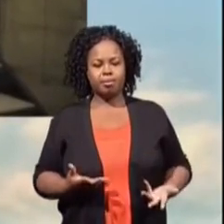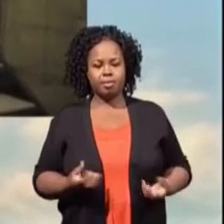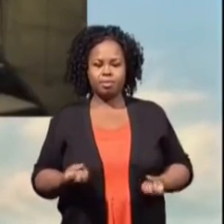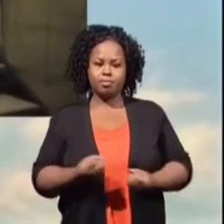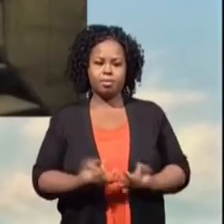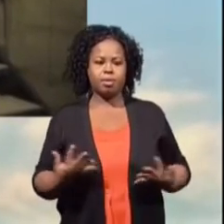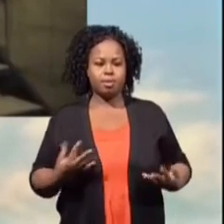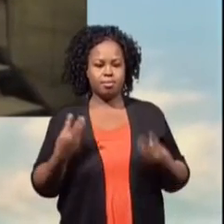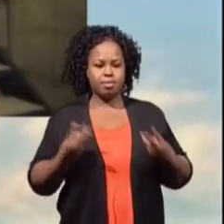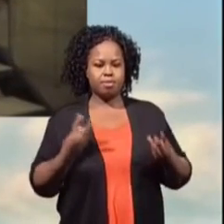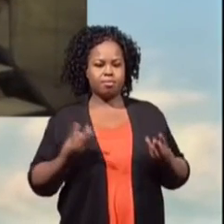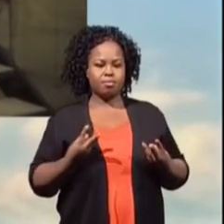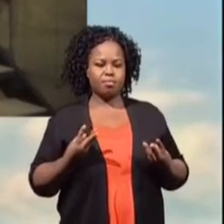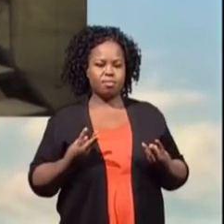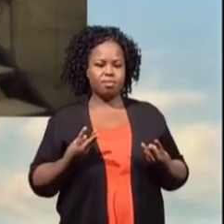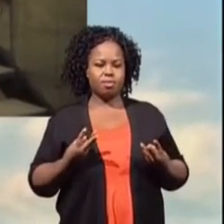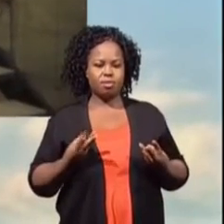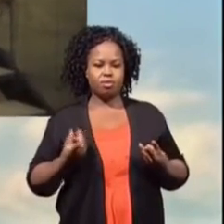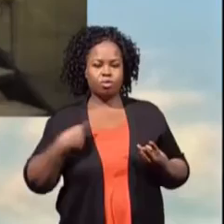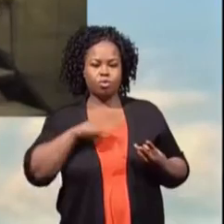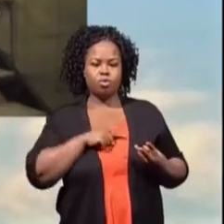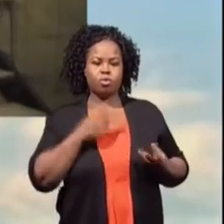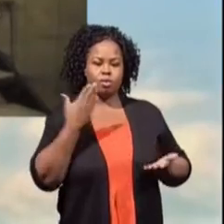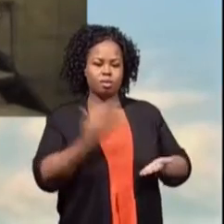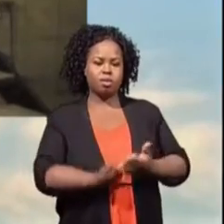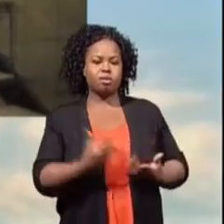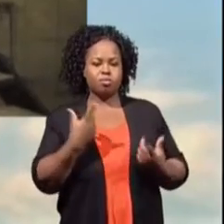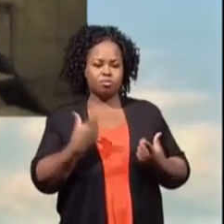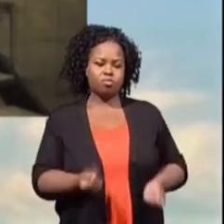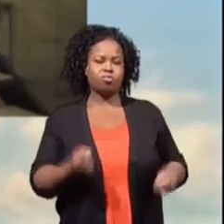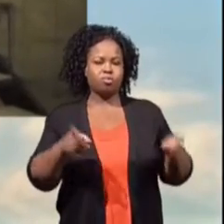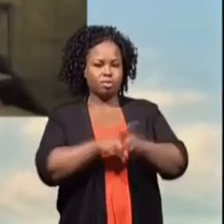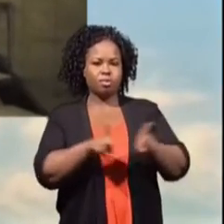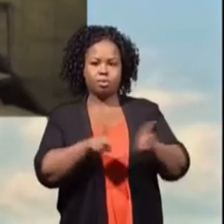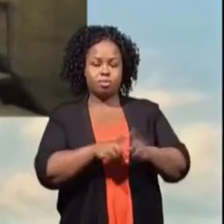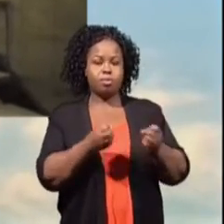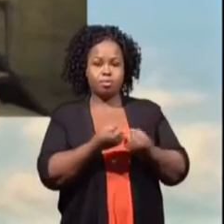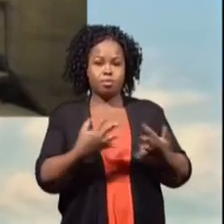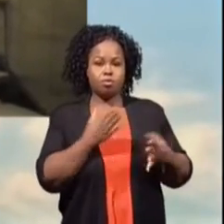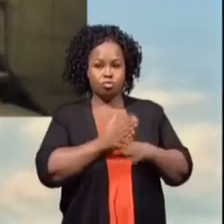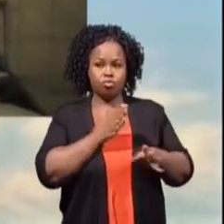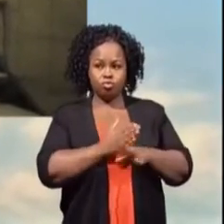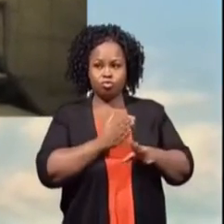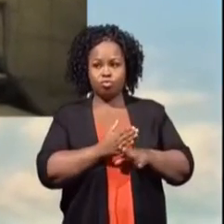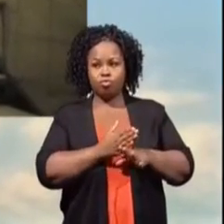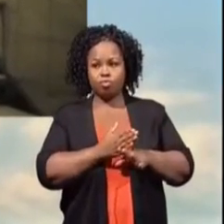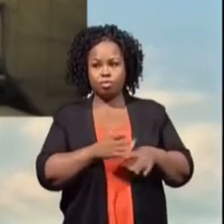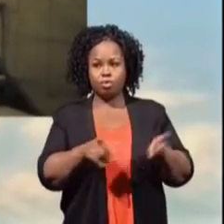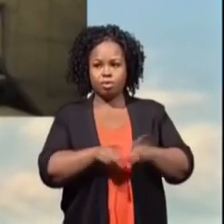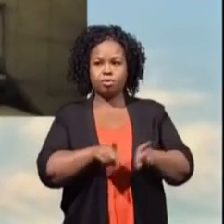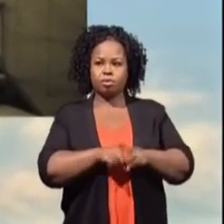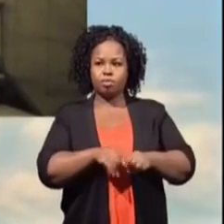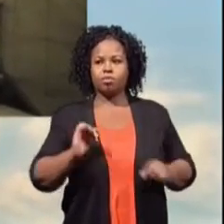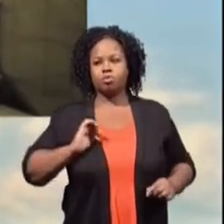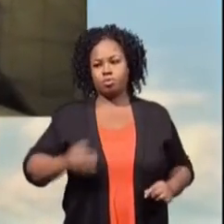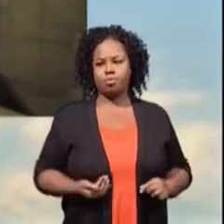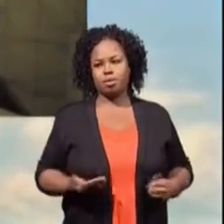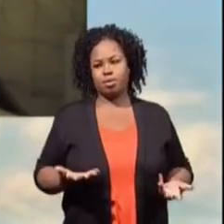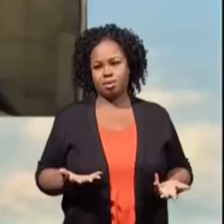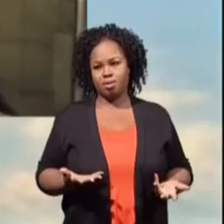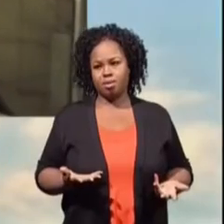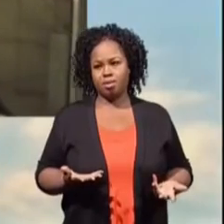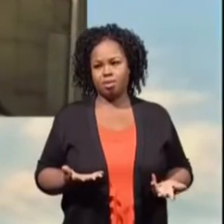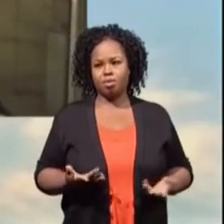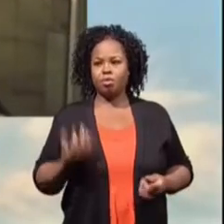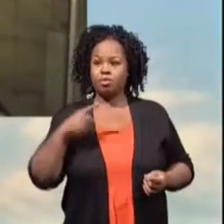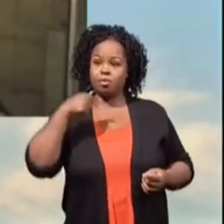ka like batho ba banna like we can also like do like mosebetsi o mongata go tshwana le bana go tshwana le